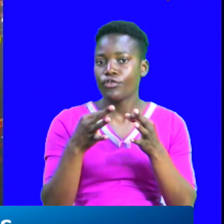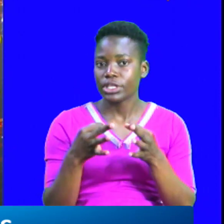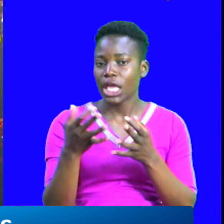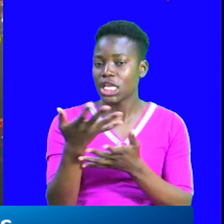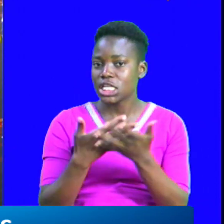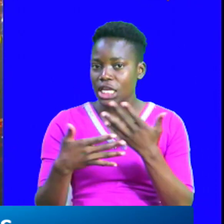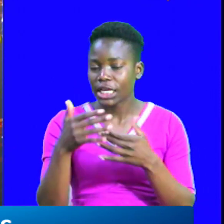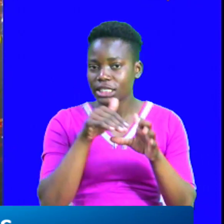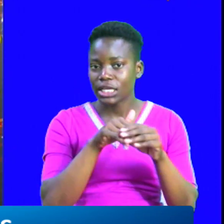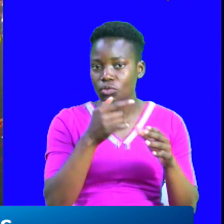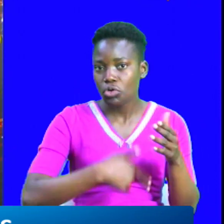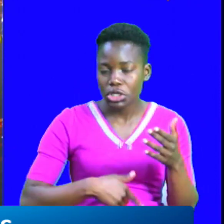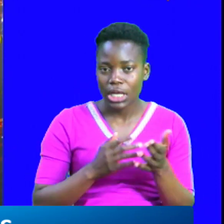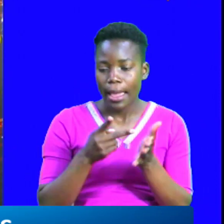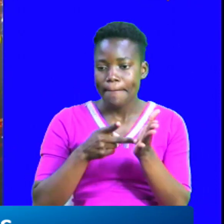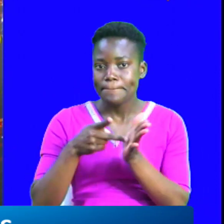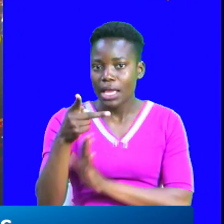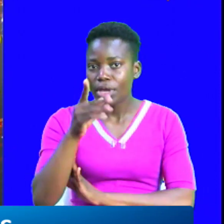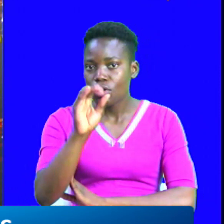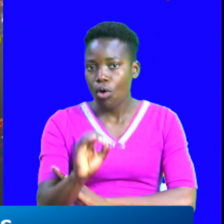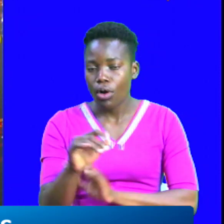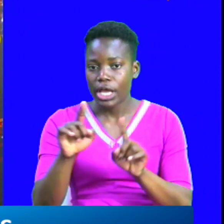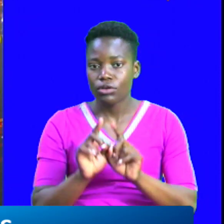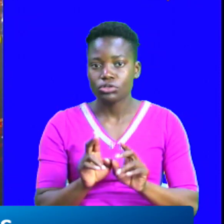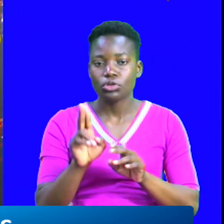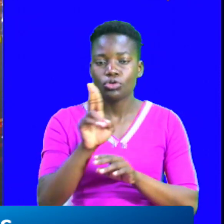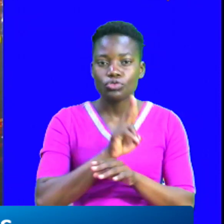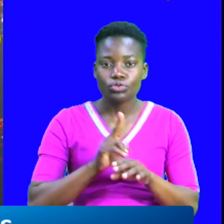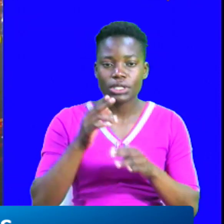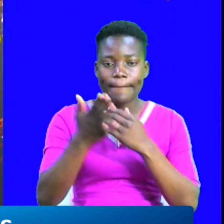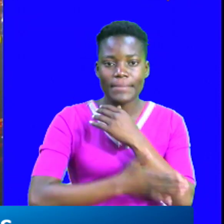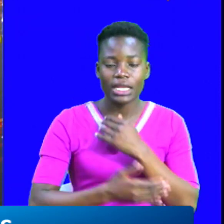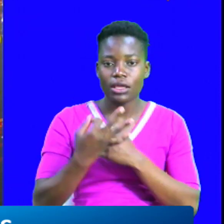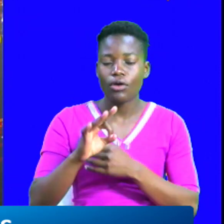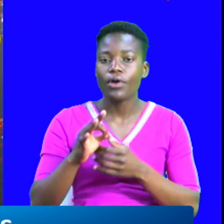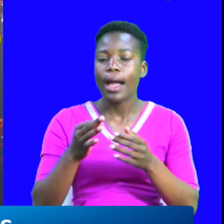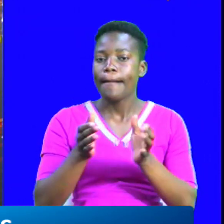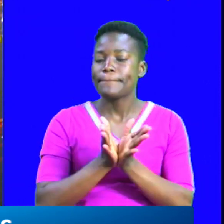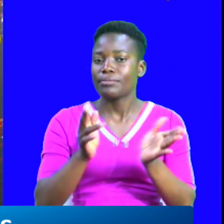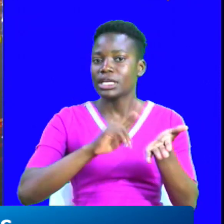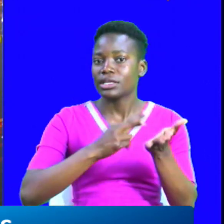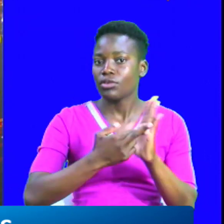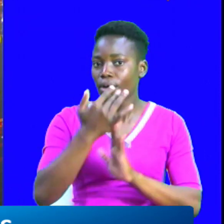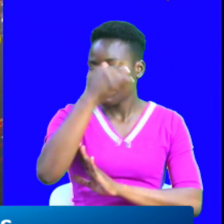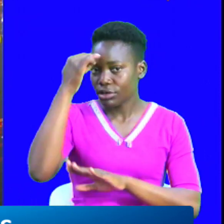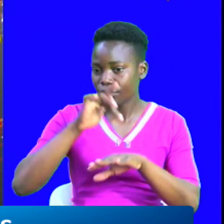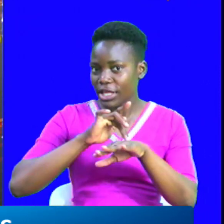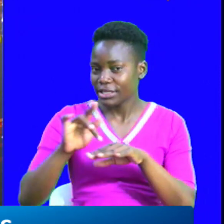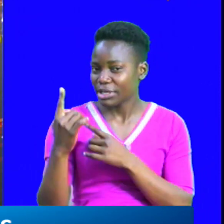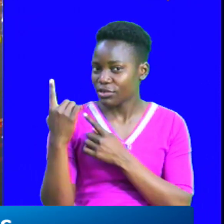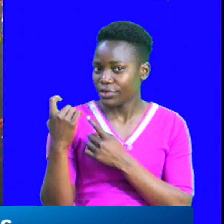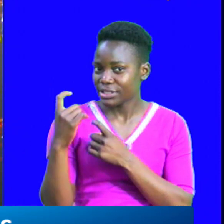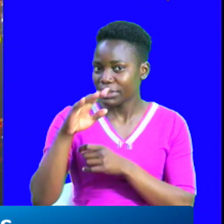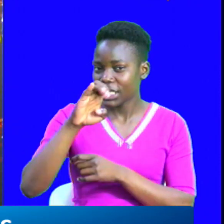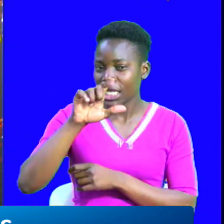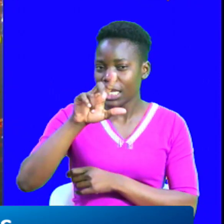in irregular procurement and misuse of public resources in mitigation of the effects of anticipated El